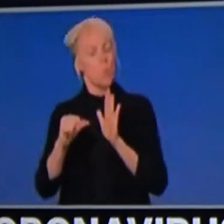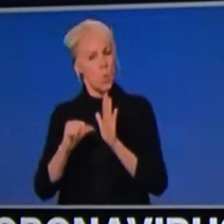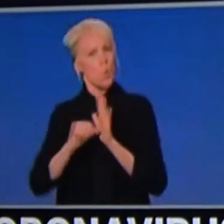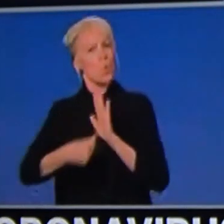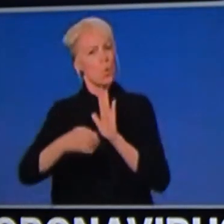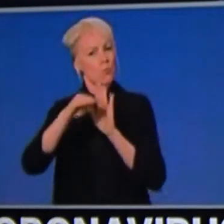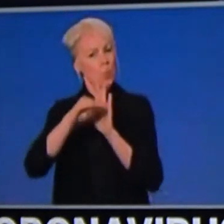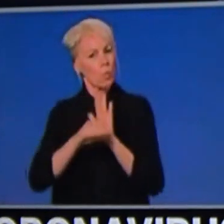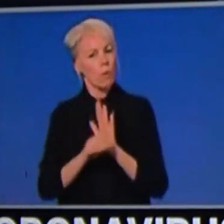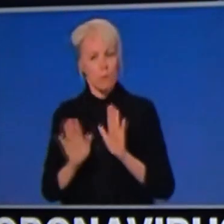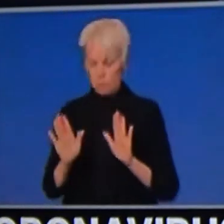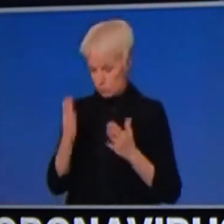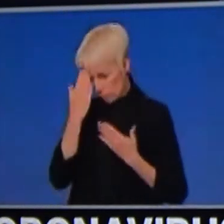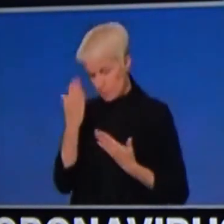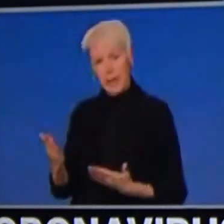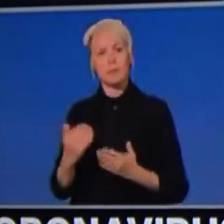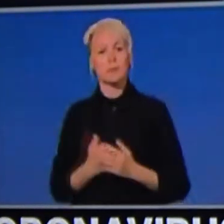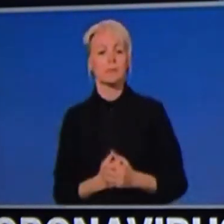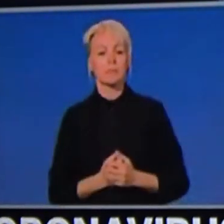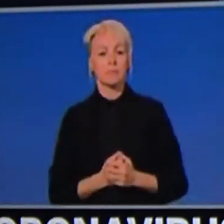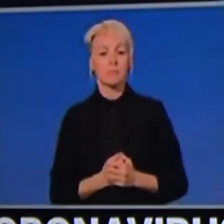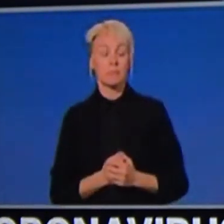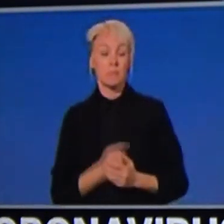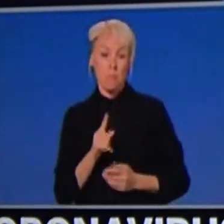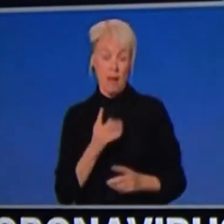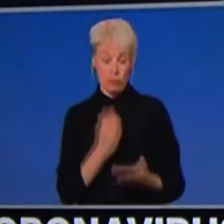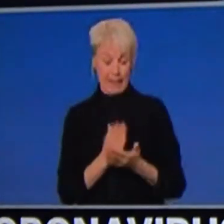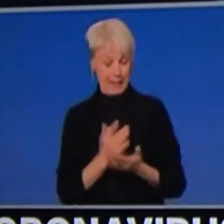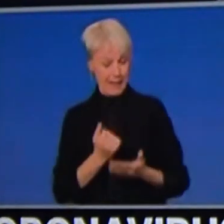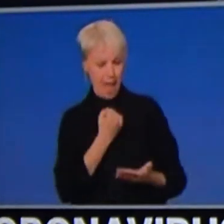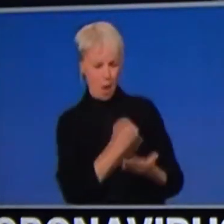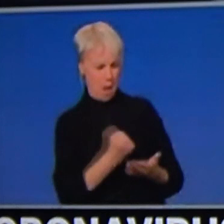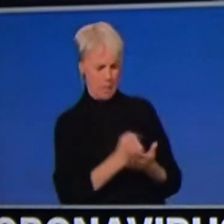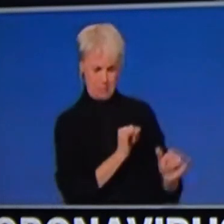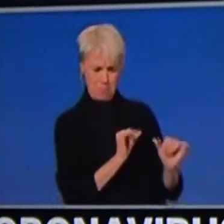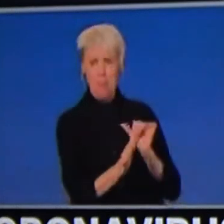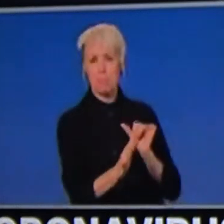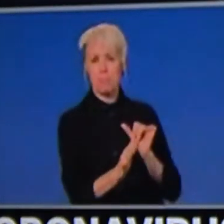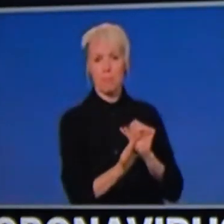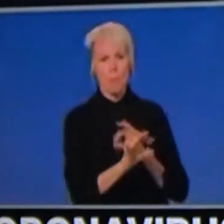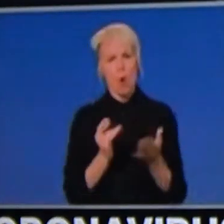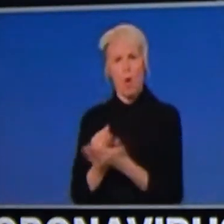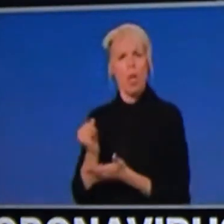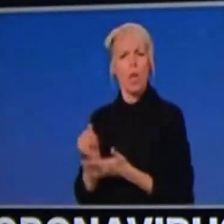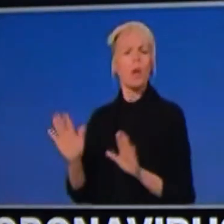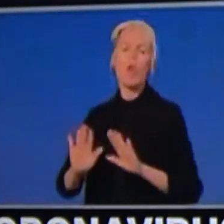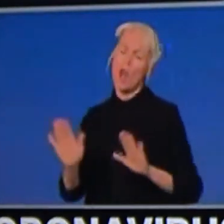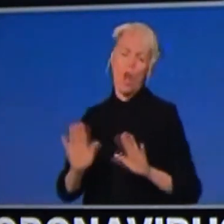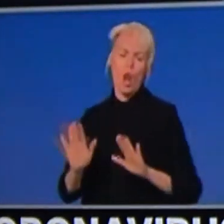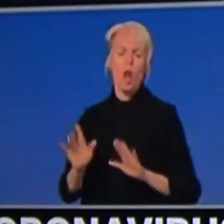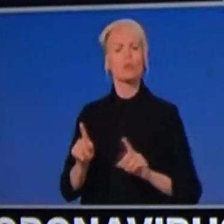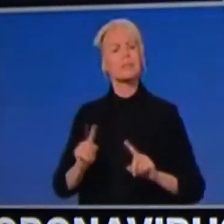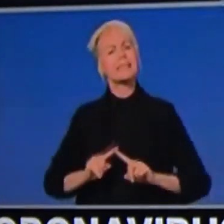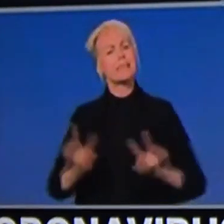getting are actually, on a per capita basis, actually better than what's happening in New Zealand. That's not a criticism, it's just to say that while following